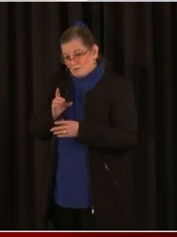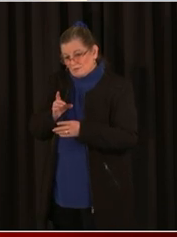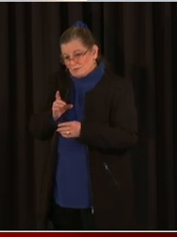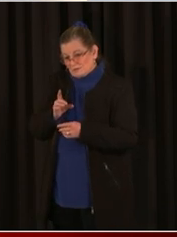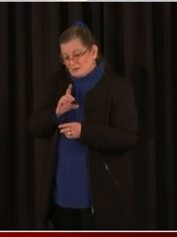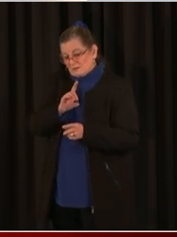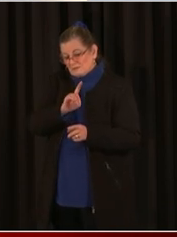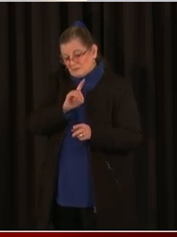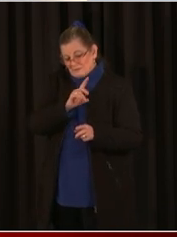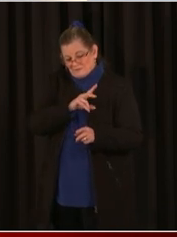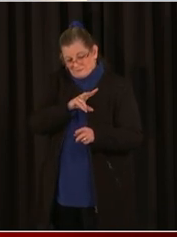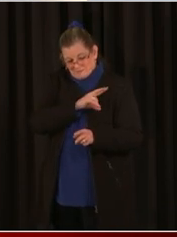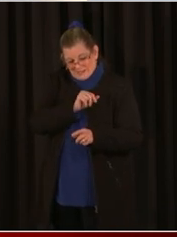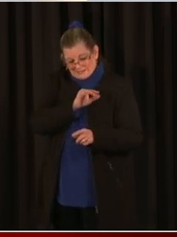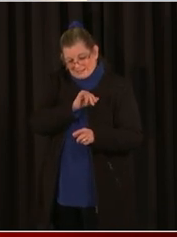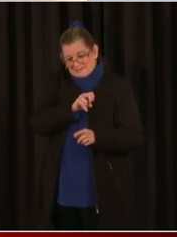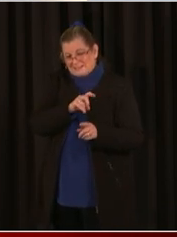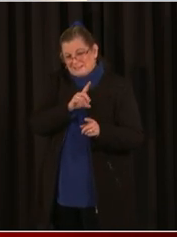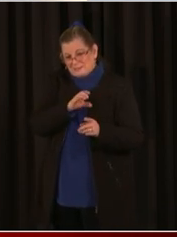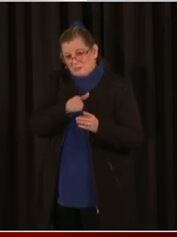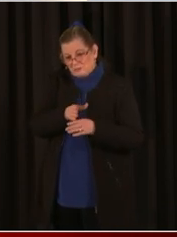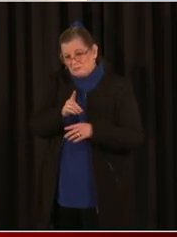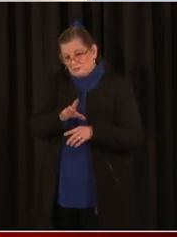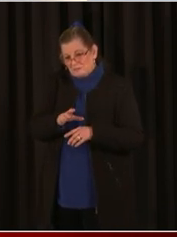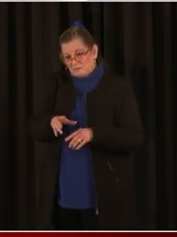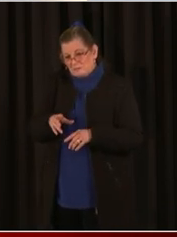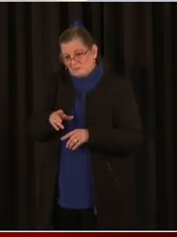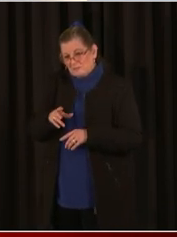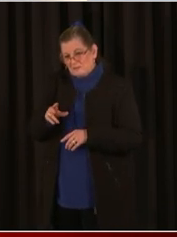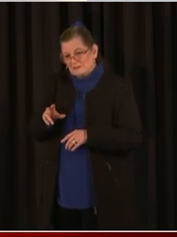Vaccinate.dc.gov system or by calling the